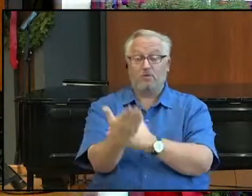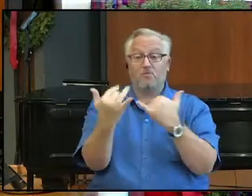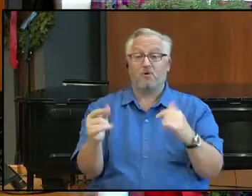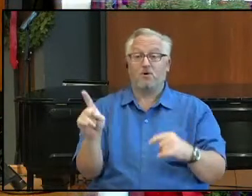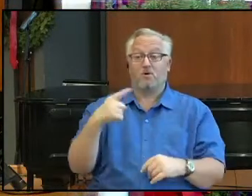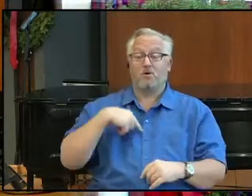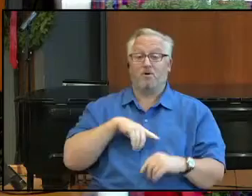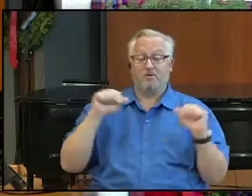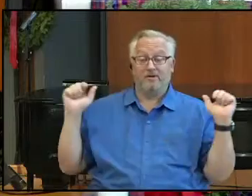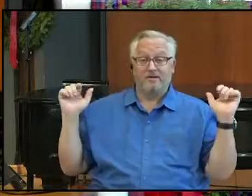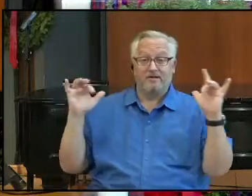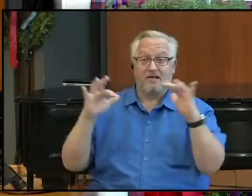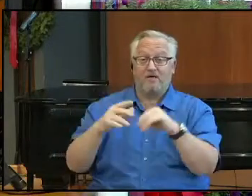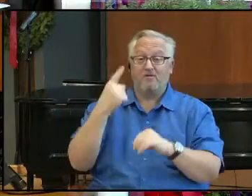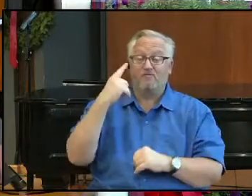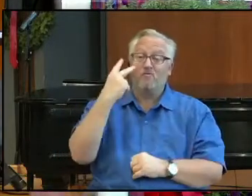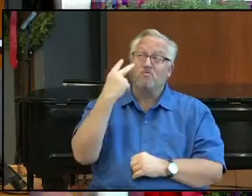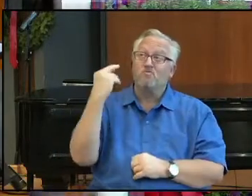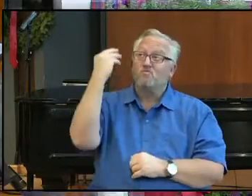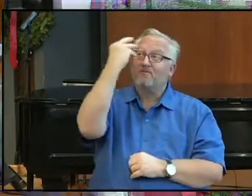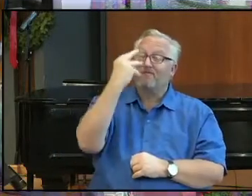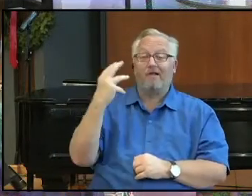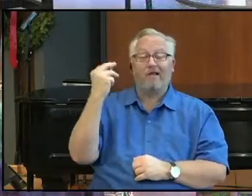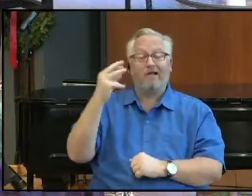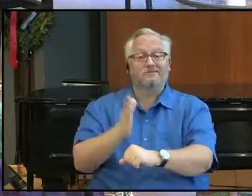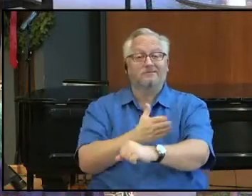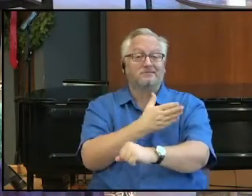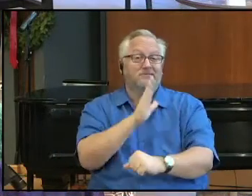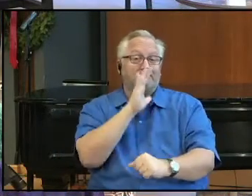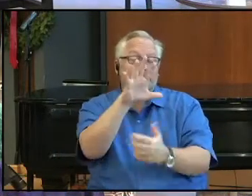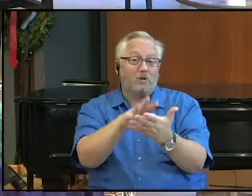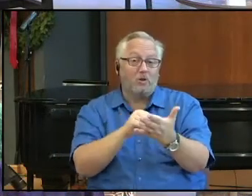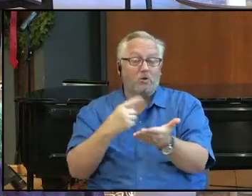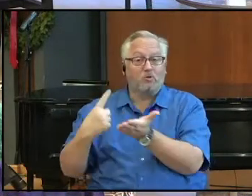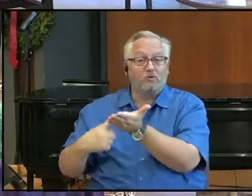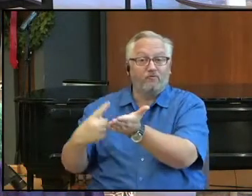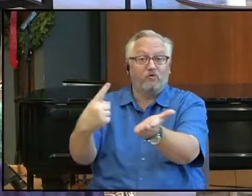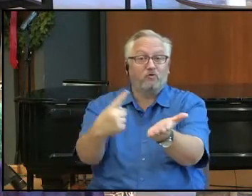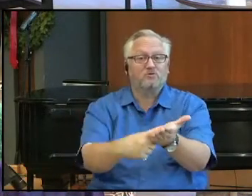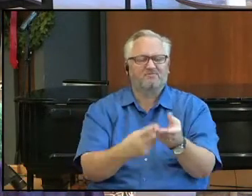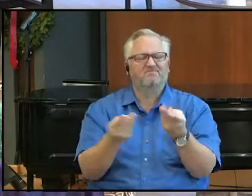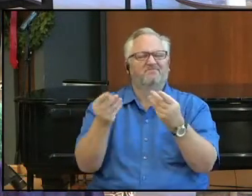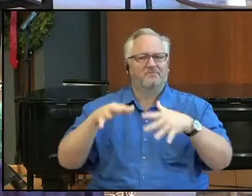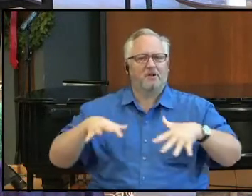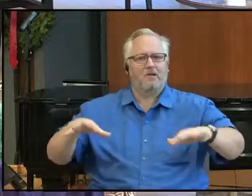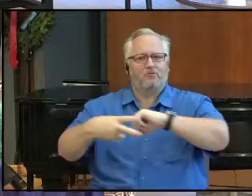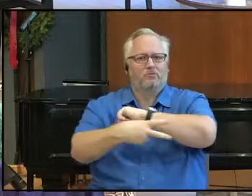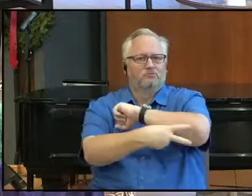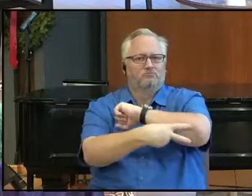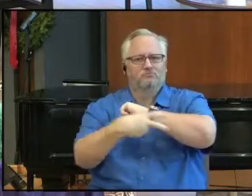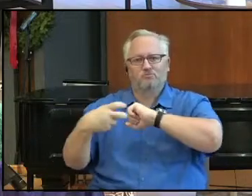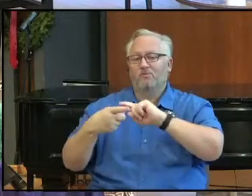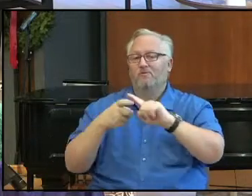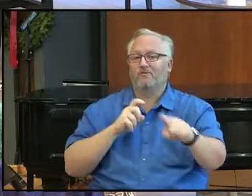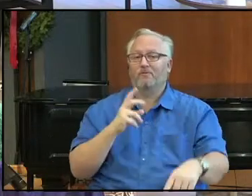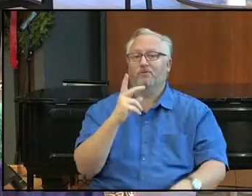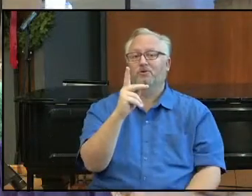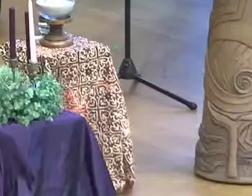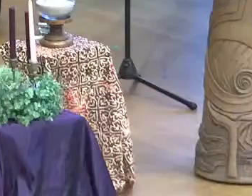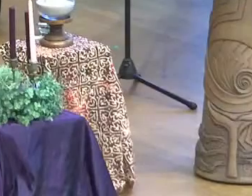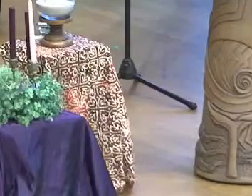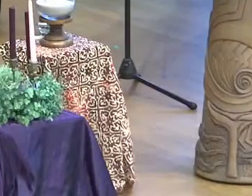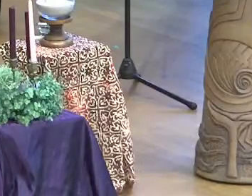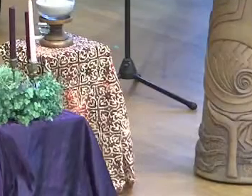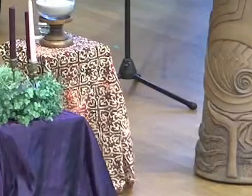reflect and sing and learn and converse on the stolen land of the Kumeyaay, who continue to